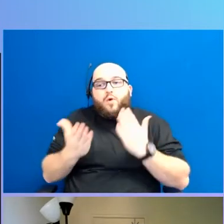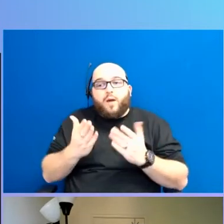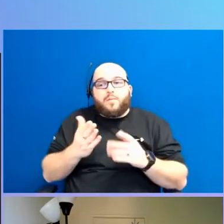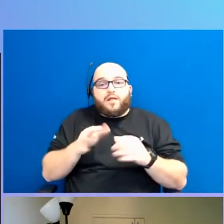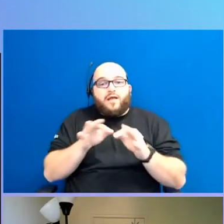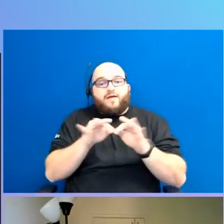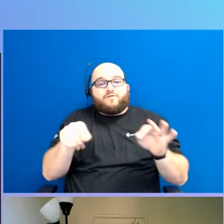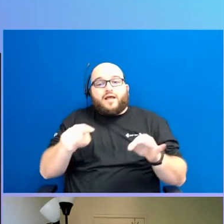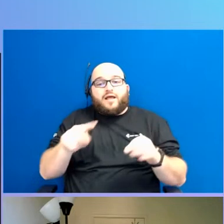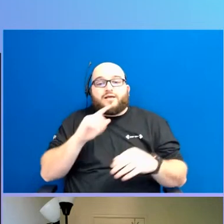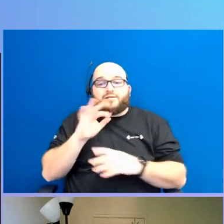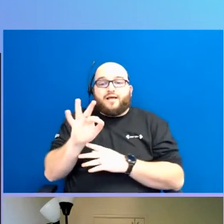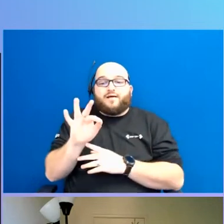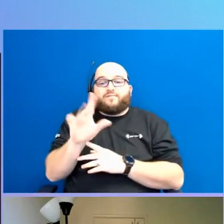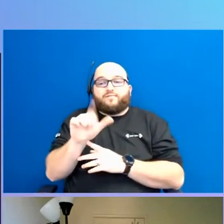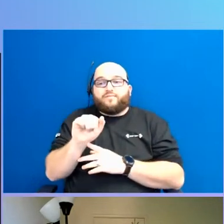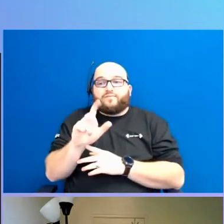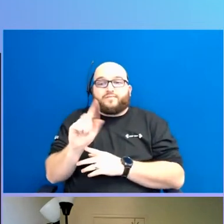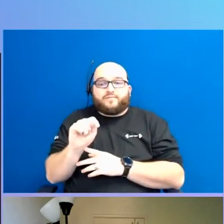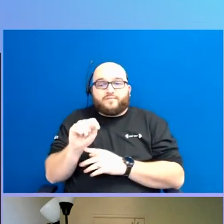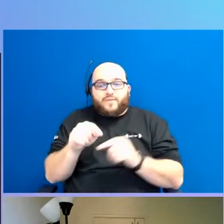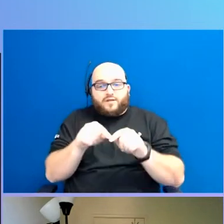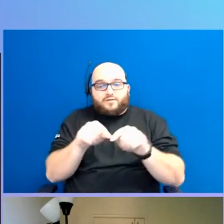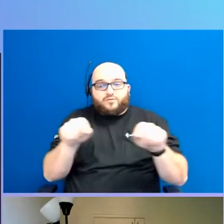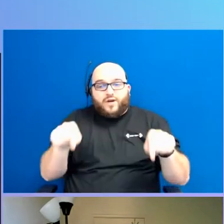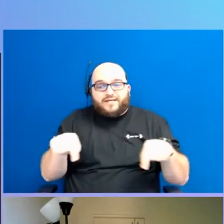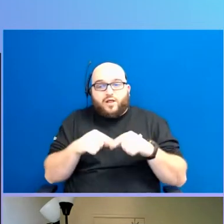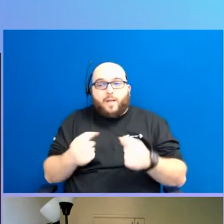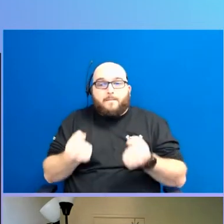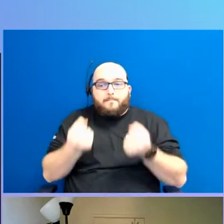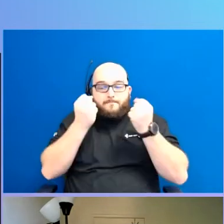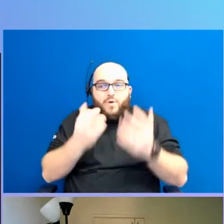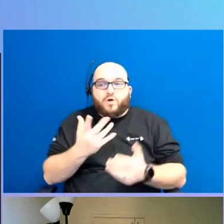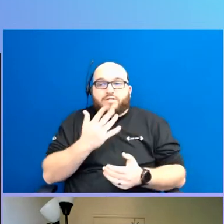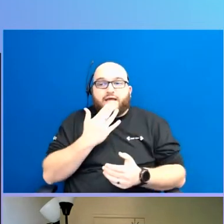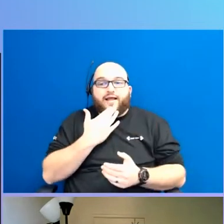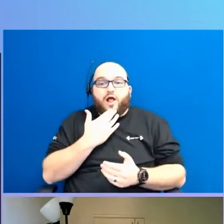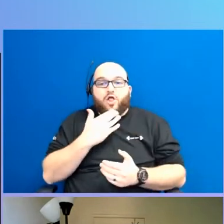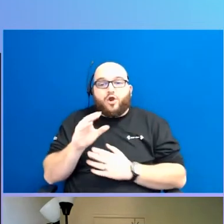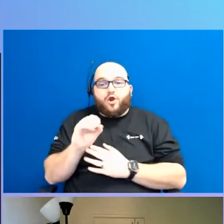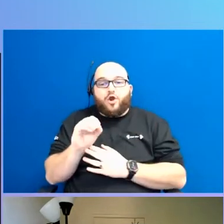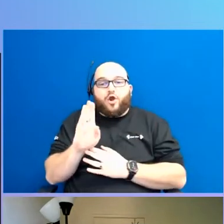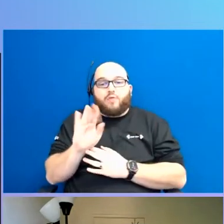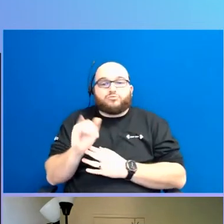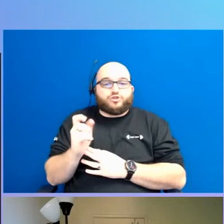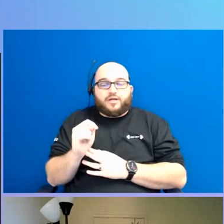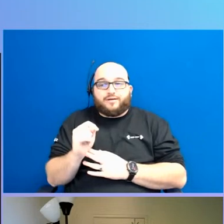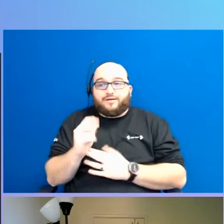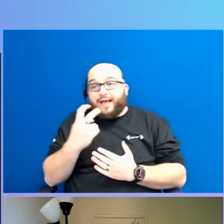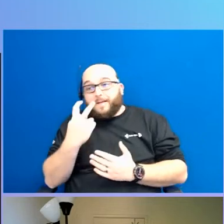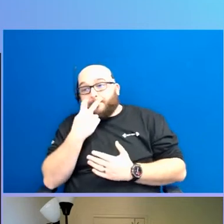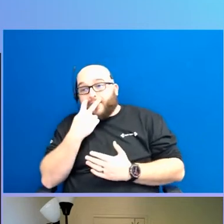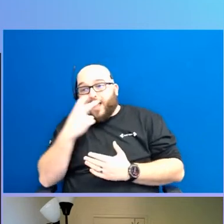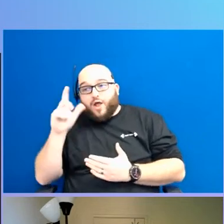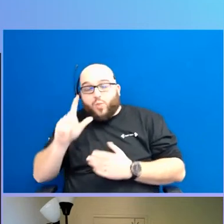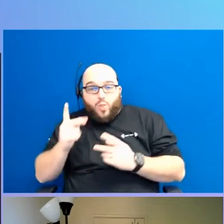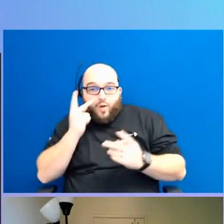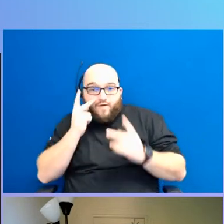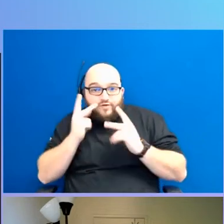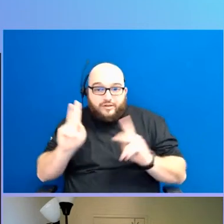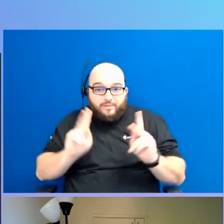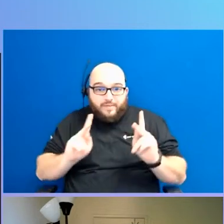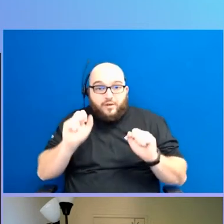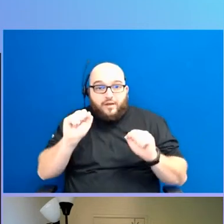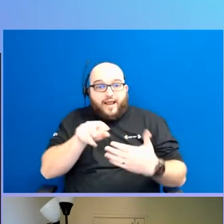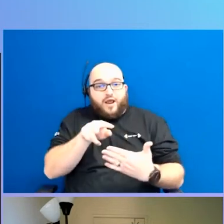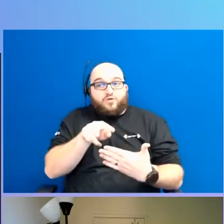flat, rectangular, multicolor object and leave it at that. Blind low vision users can read